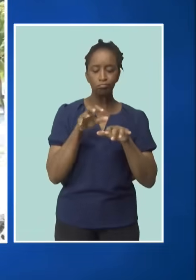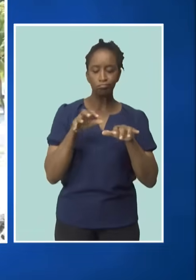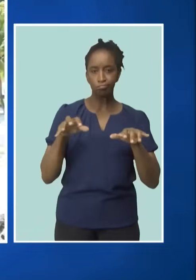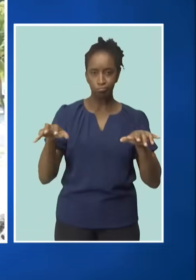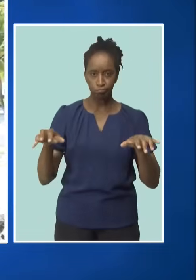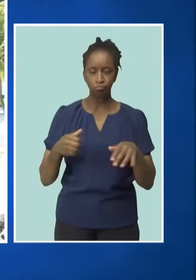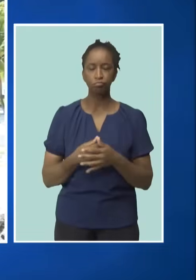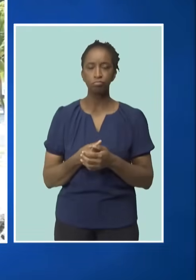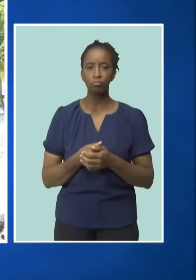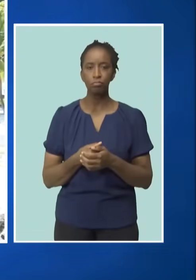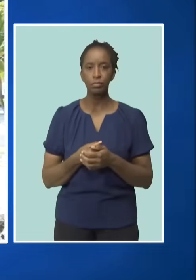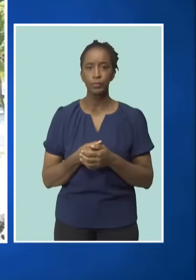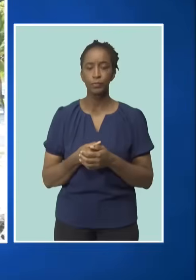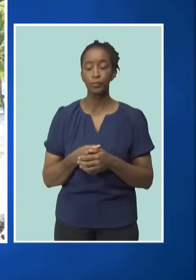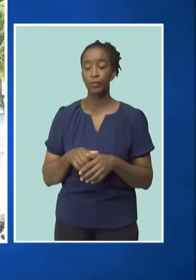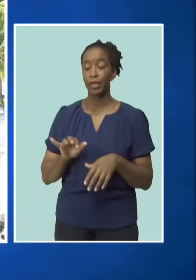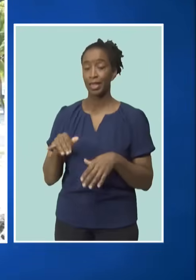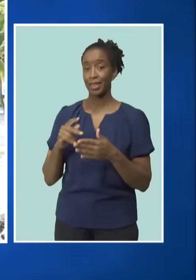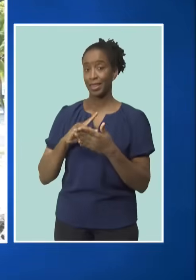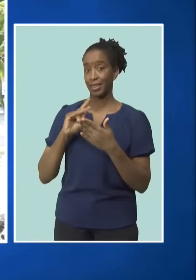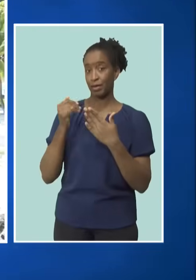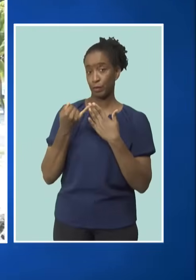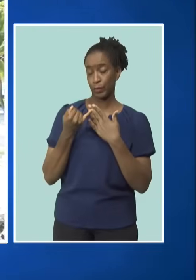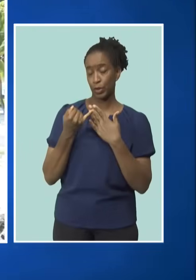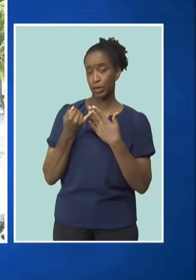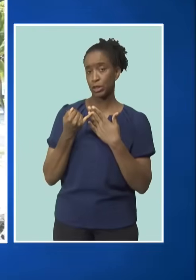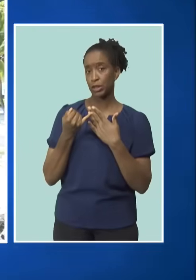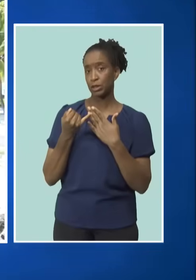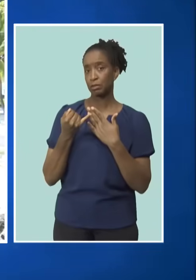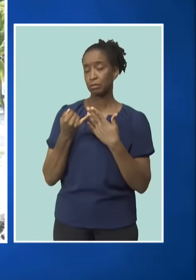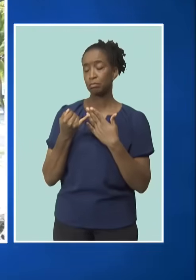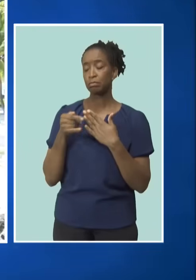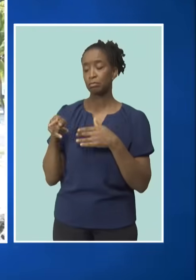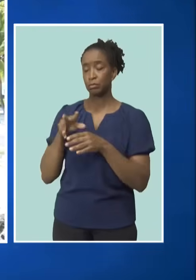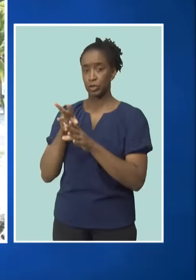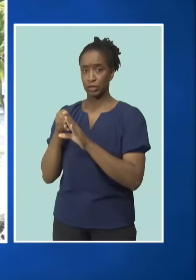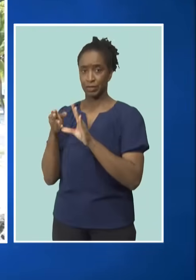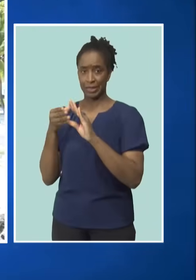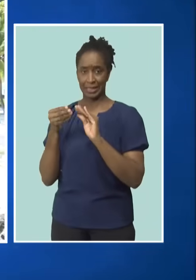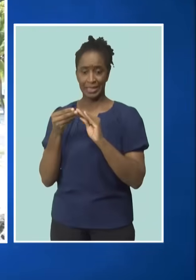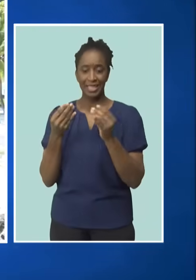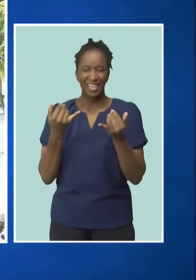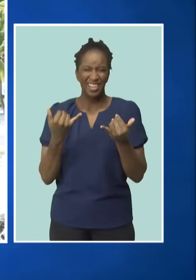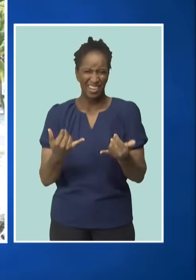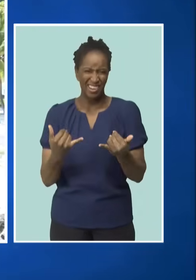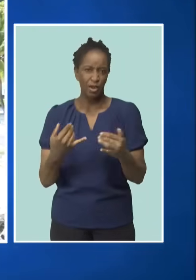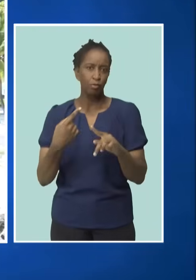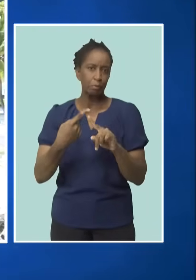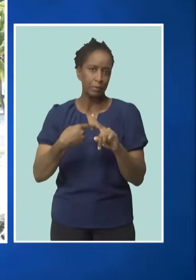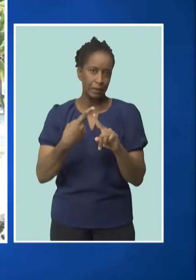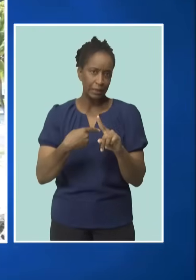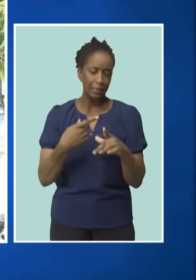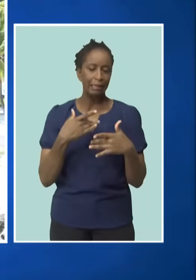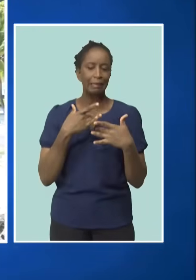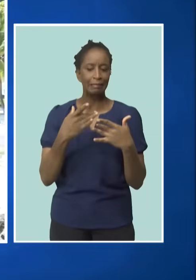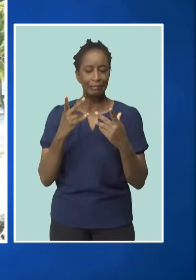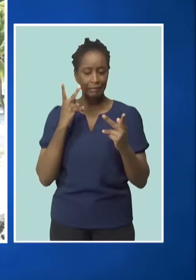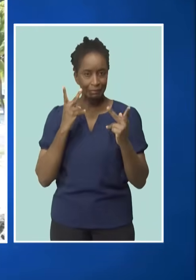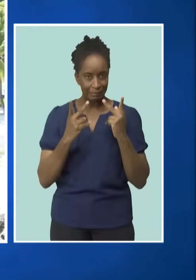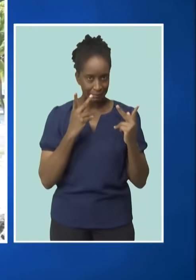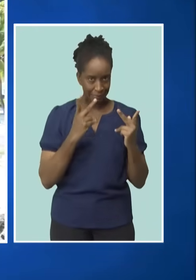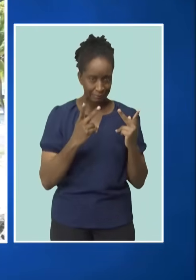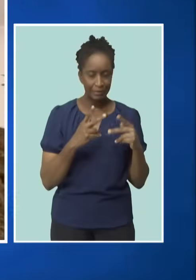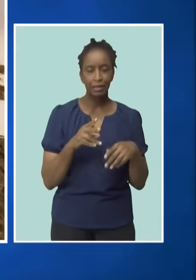project, Simone Merchant says it gets busy at this time of year as it is the nesting season, which runs from May